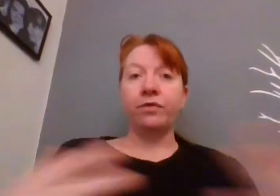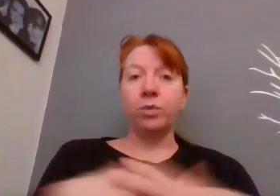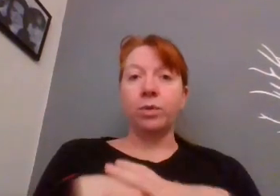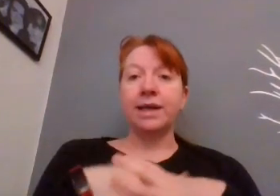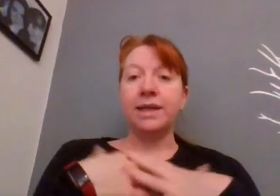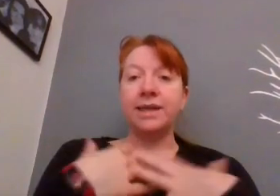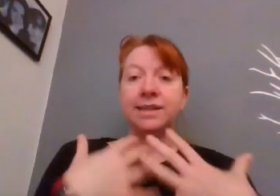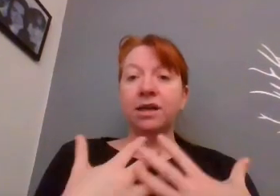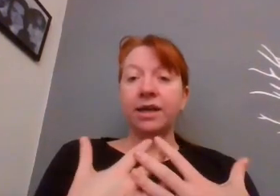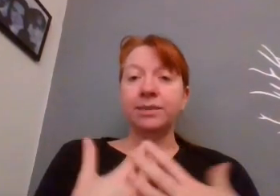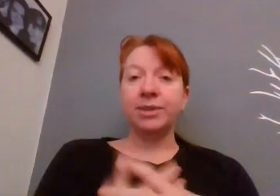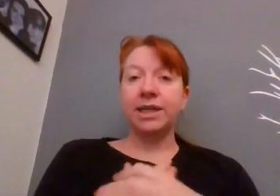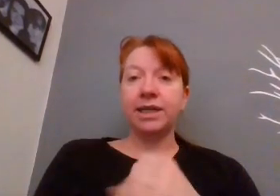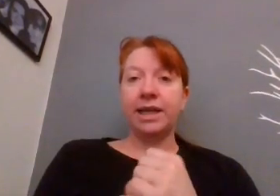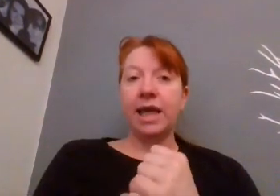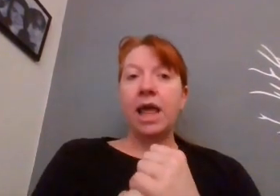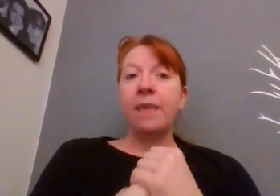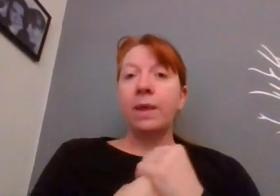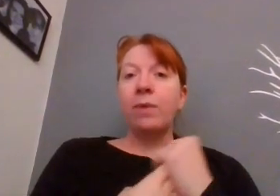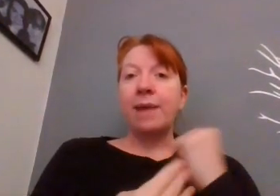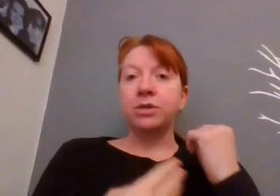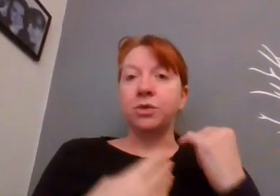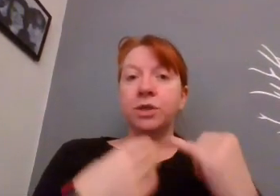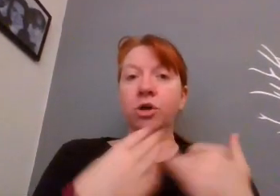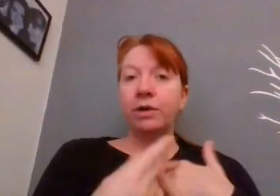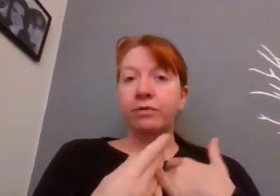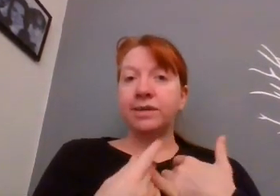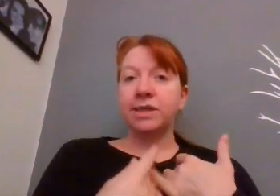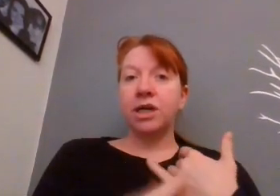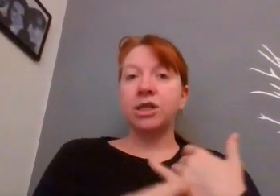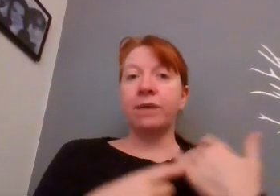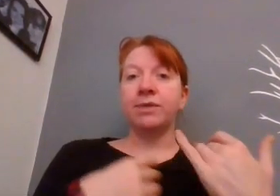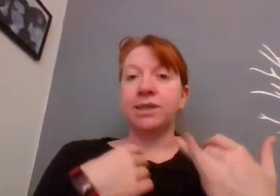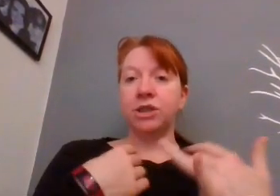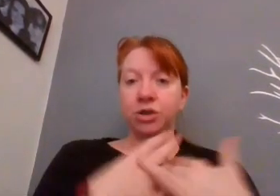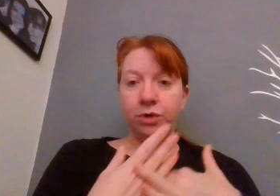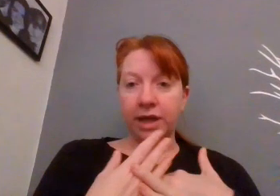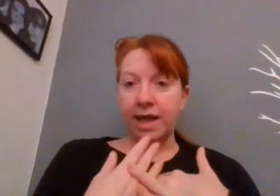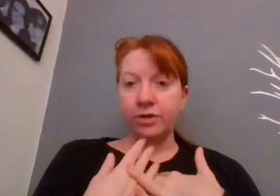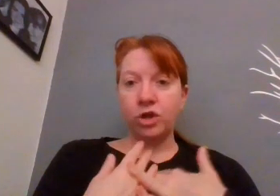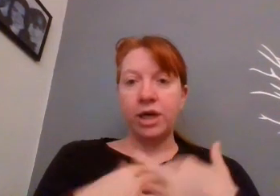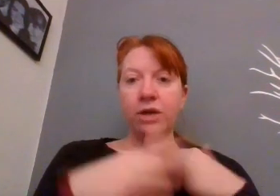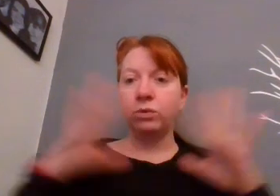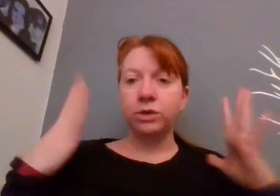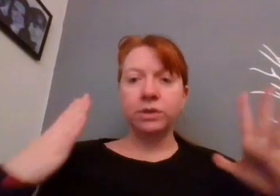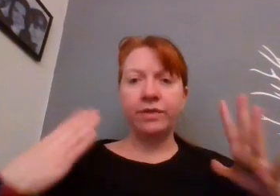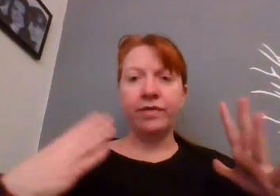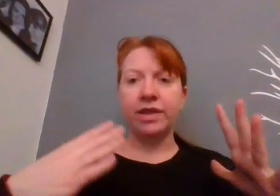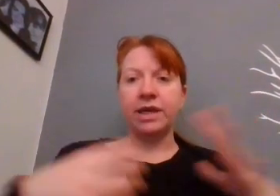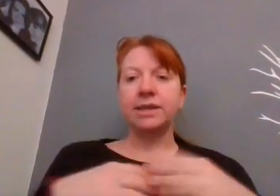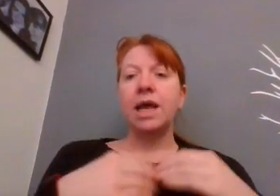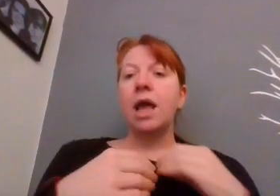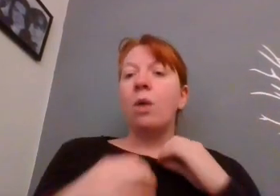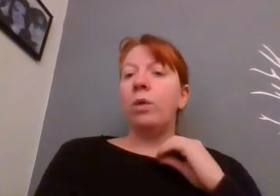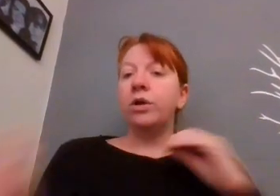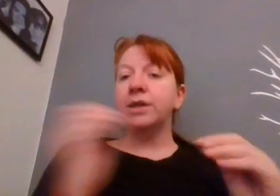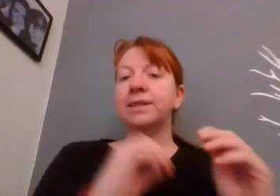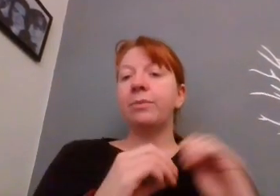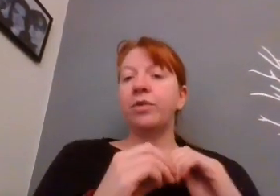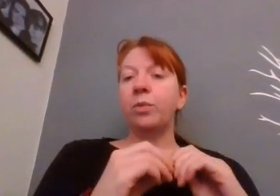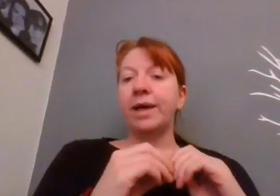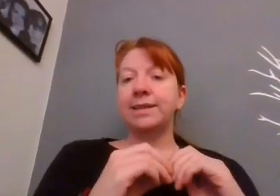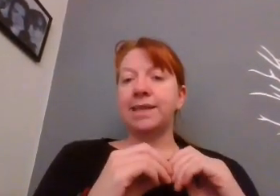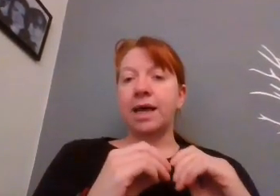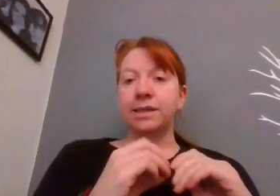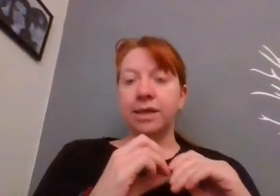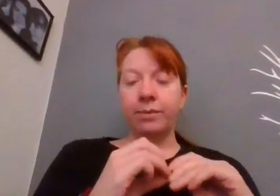really far forward. And in science particularly, they were able to do atomic research and research nuclear energy and all sorts of other things. We'll look at